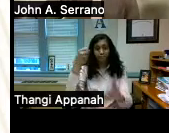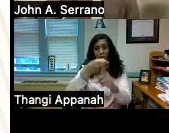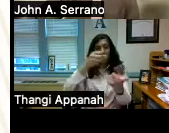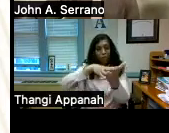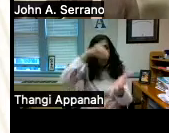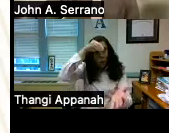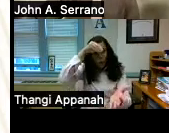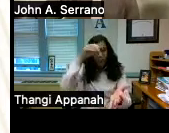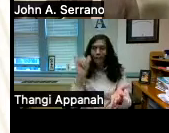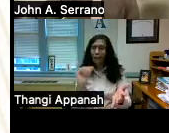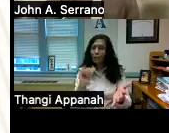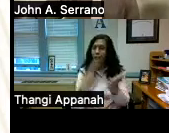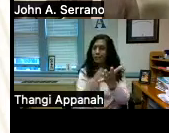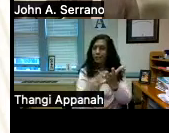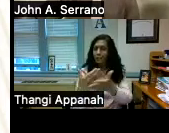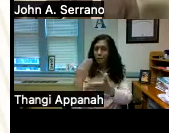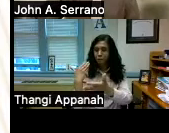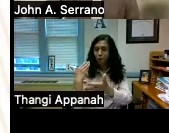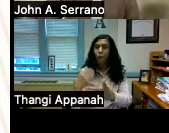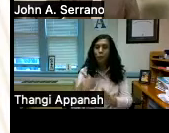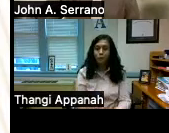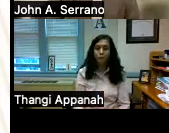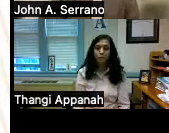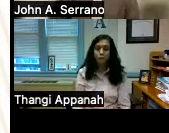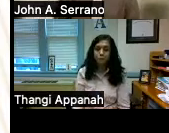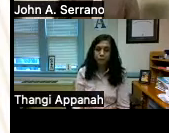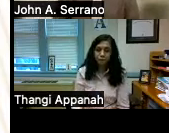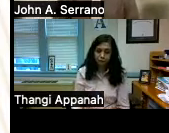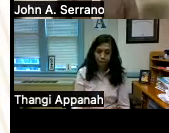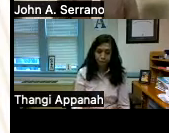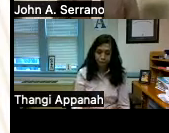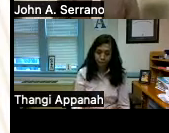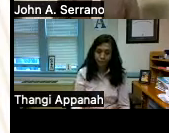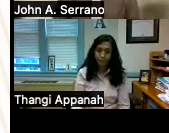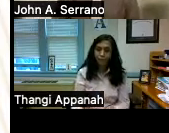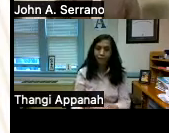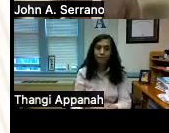There are also other factors that are impacting learning. Some of those we've discussed.